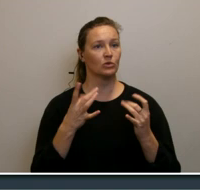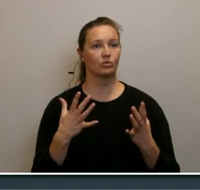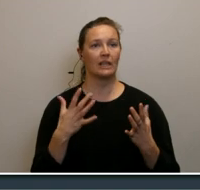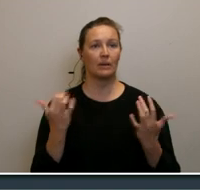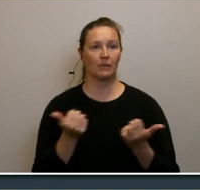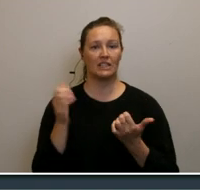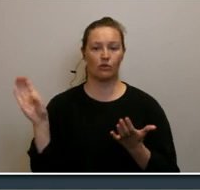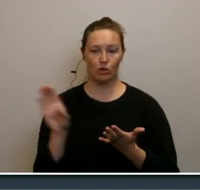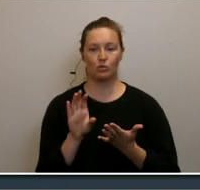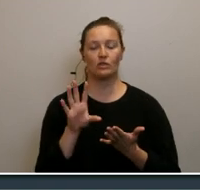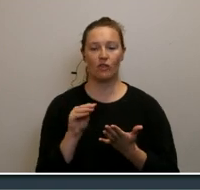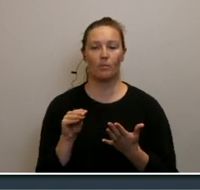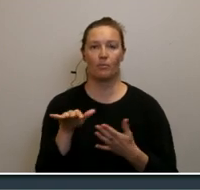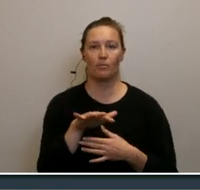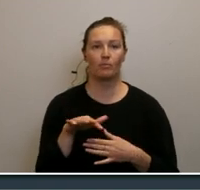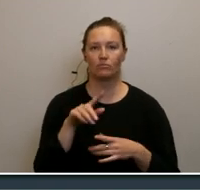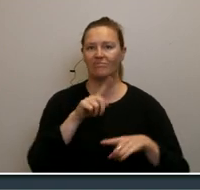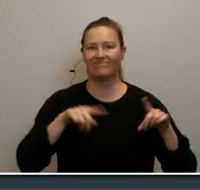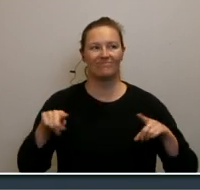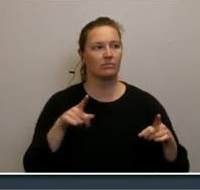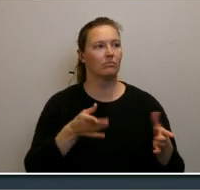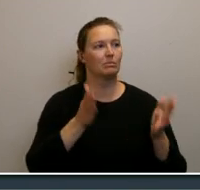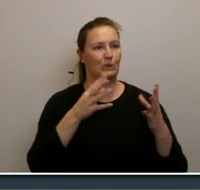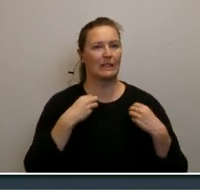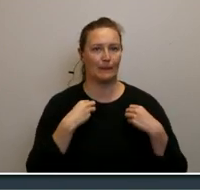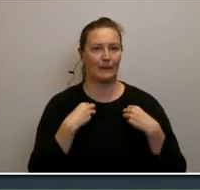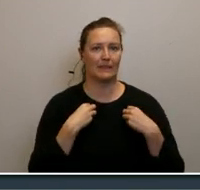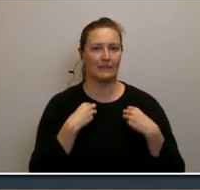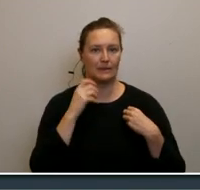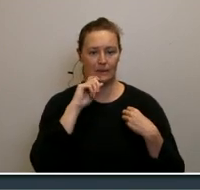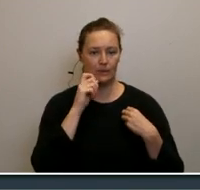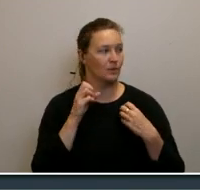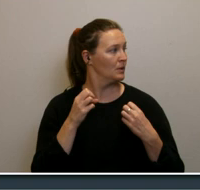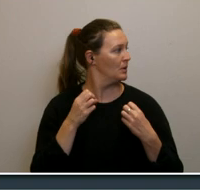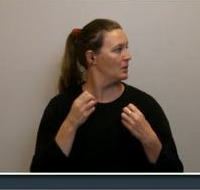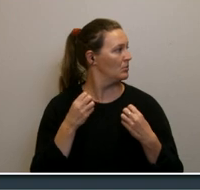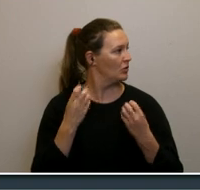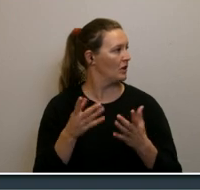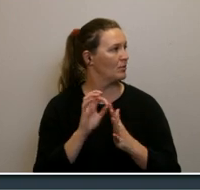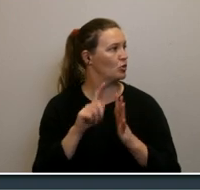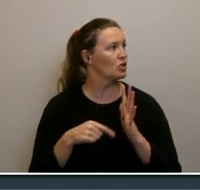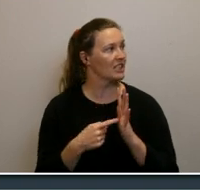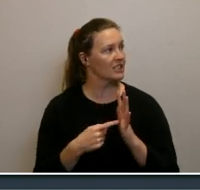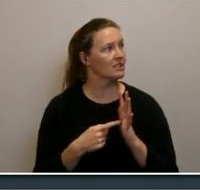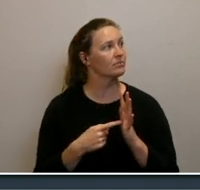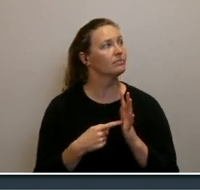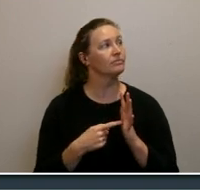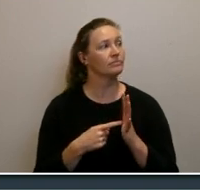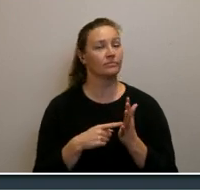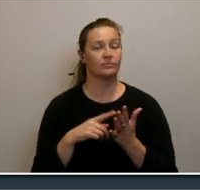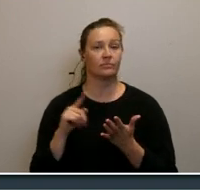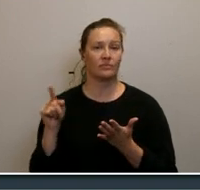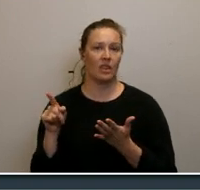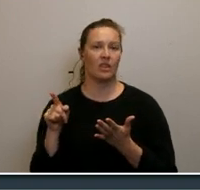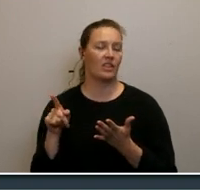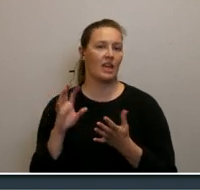contribution from various building companies who will contribute to the project. Those contributions have not been